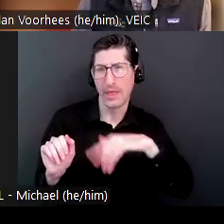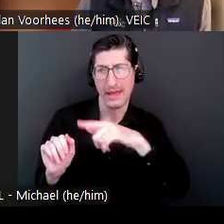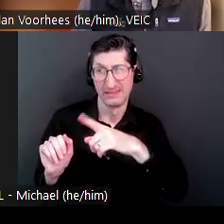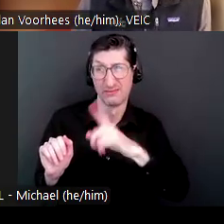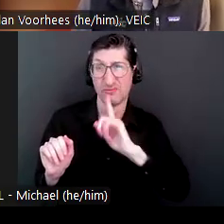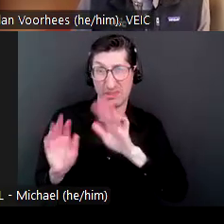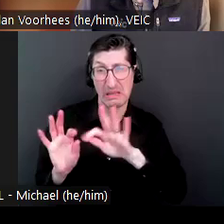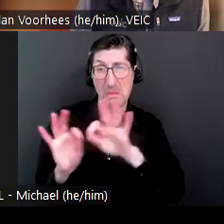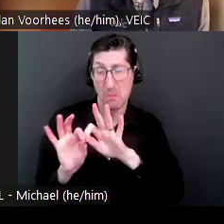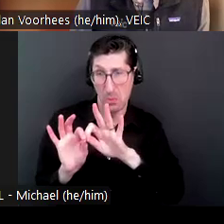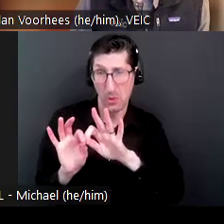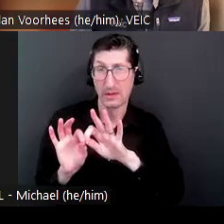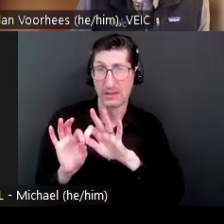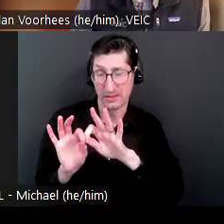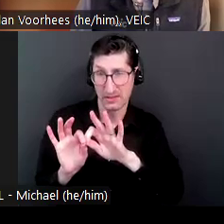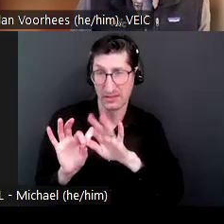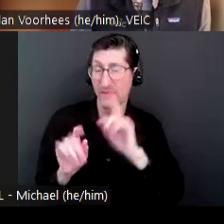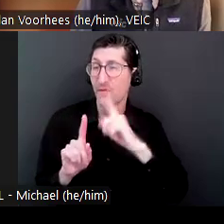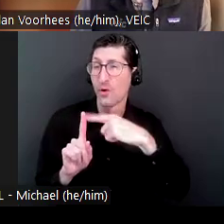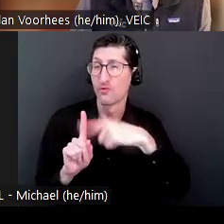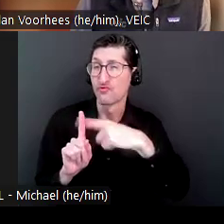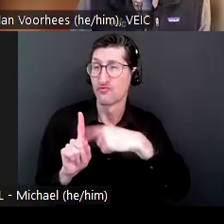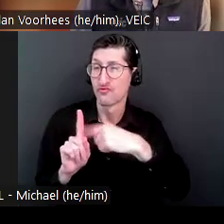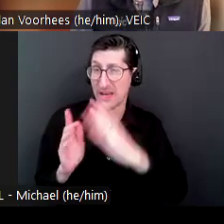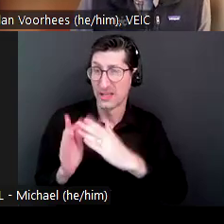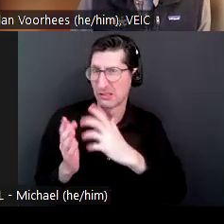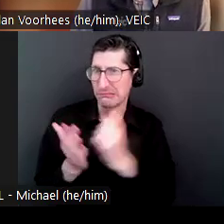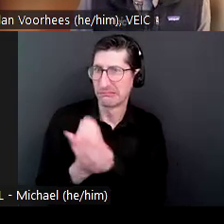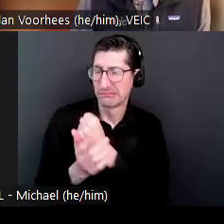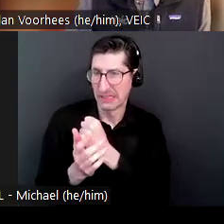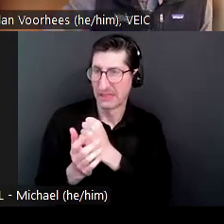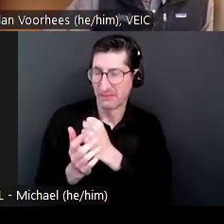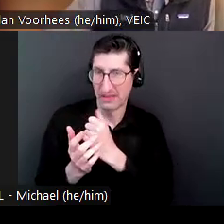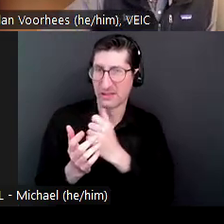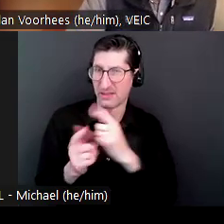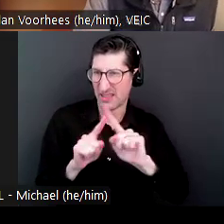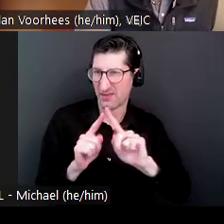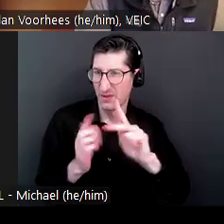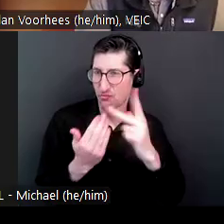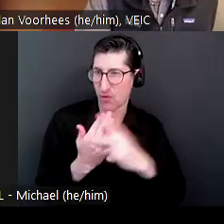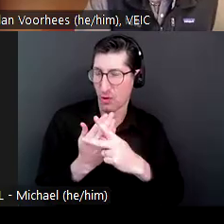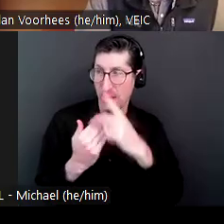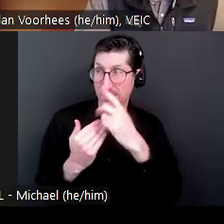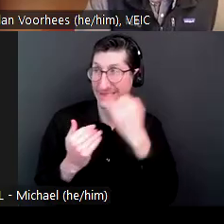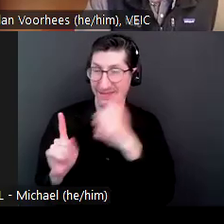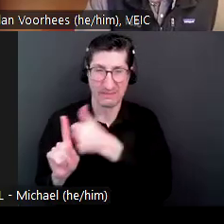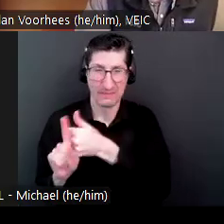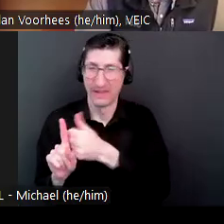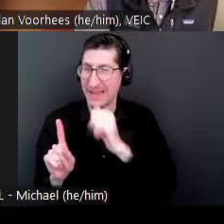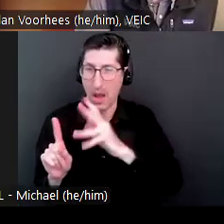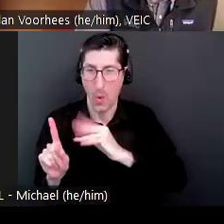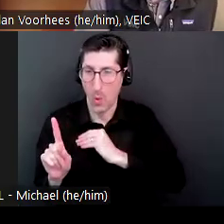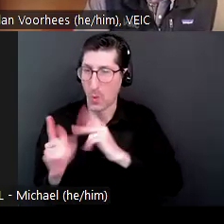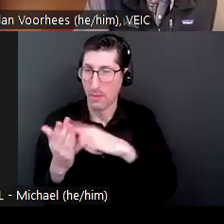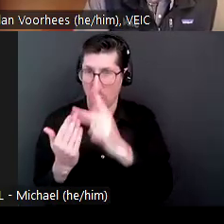crucial issue for renters to take advantage of a lot of these programs if they don't own the property. So that's definitely a policy, structural,